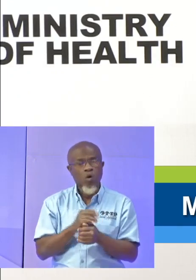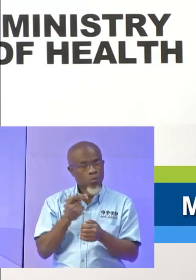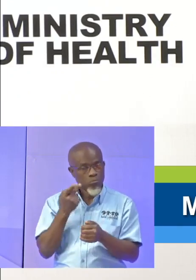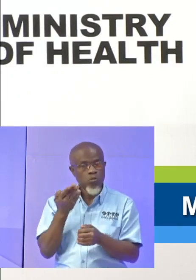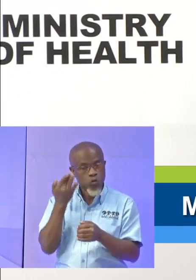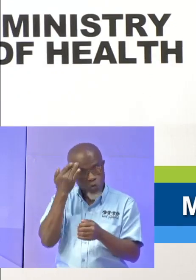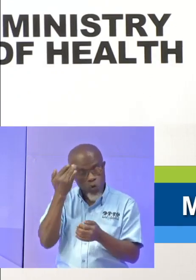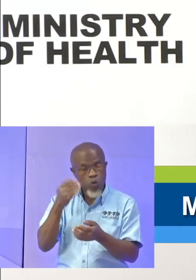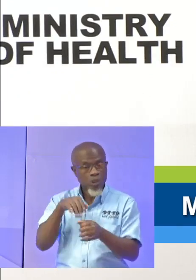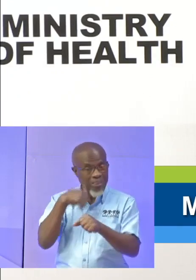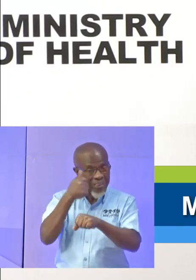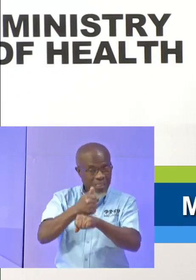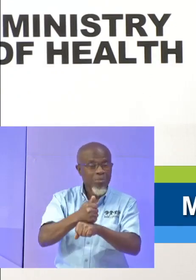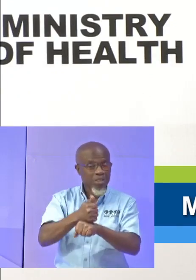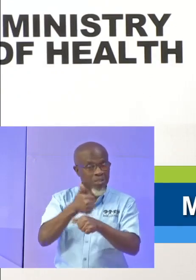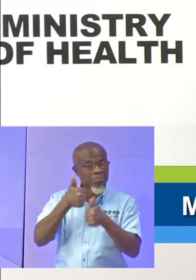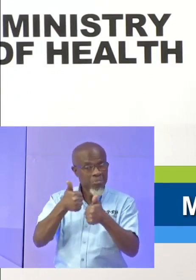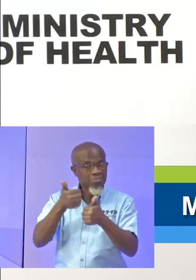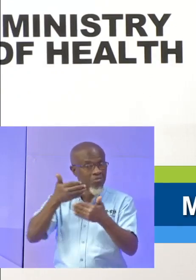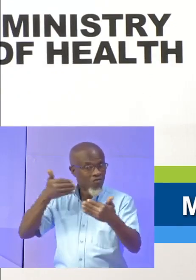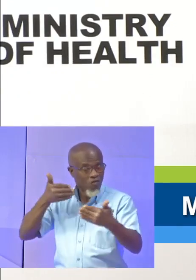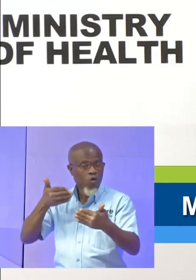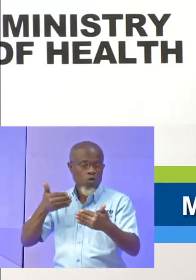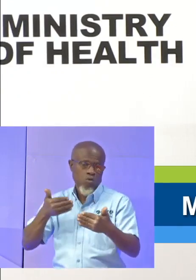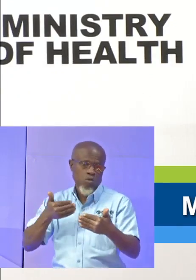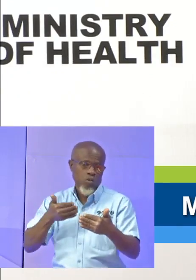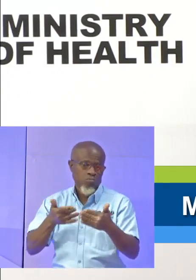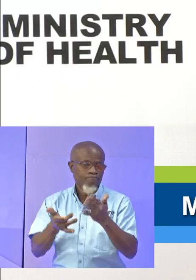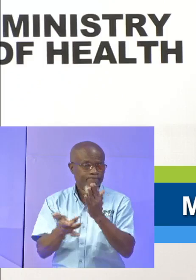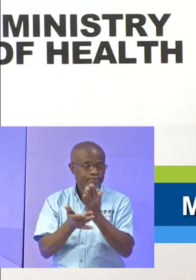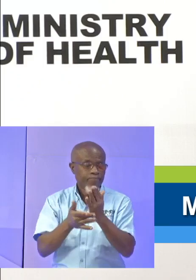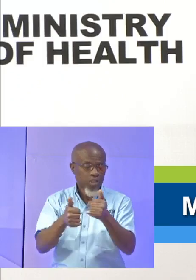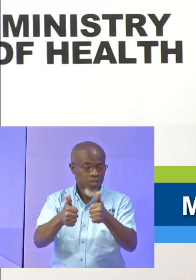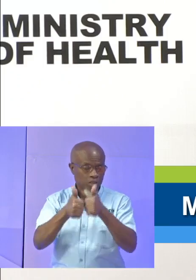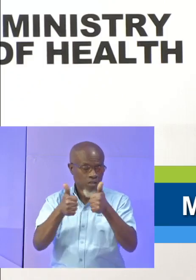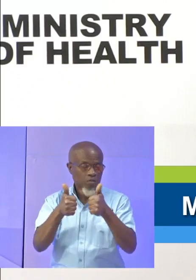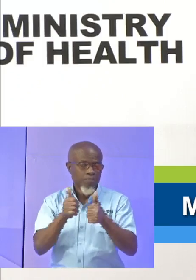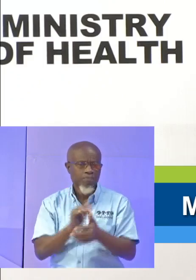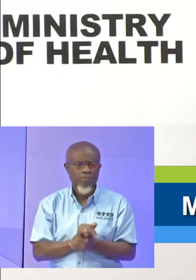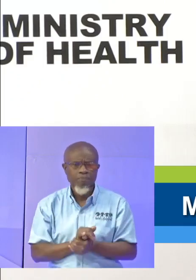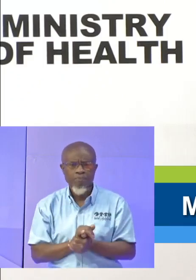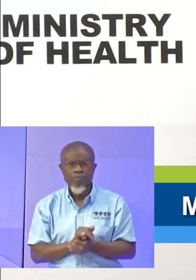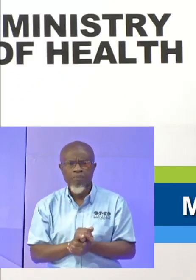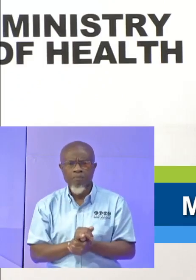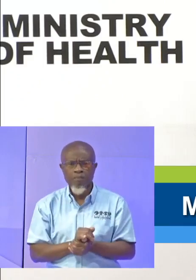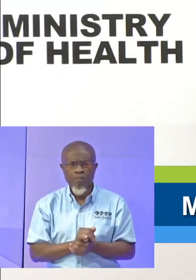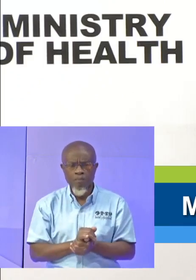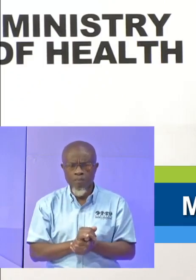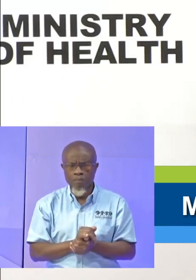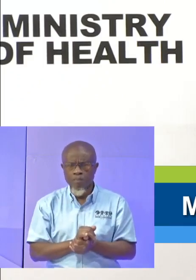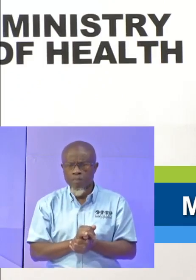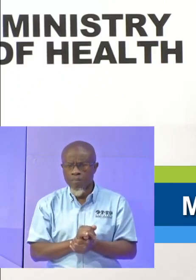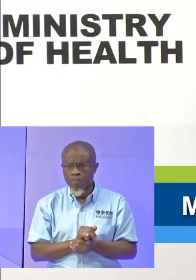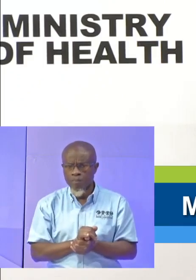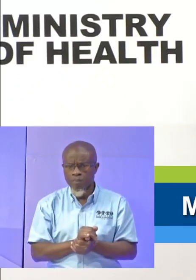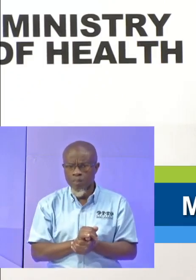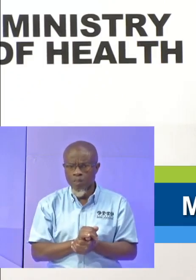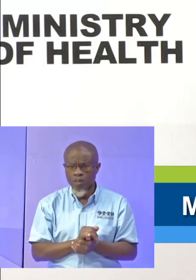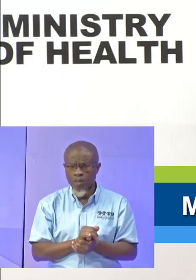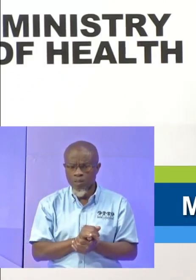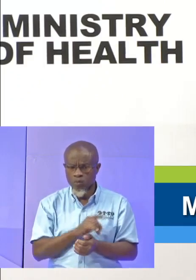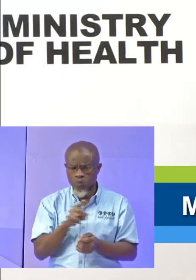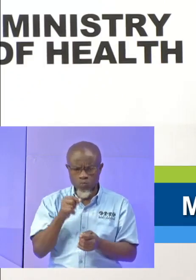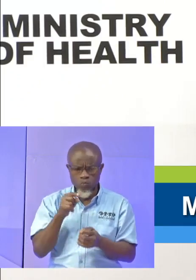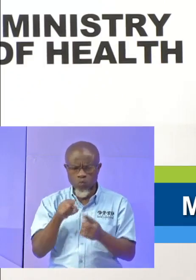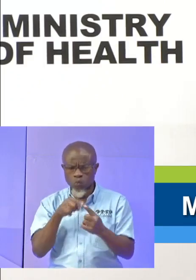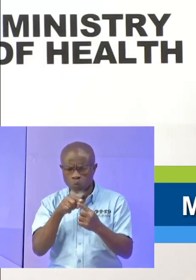established. So it's a matter of saying when we add this particular drug substance, whichever code they use, we want to say when we put it in this